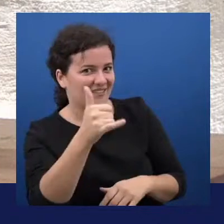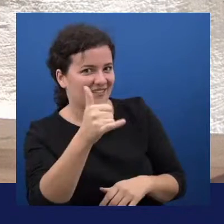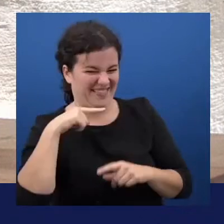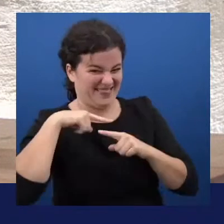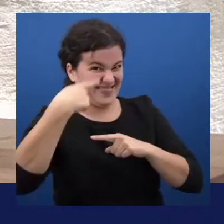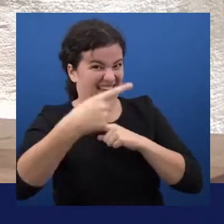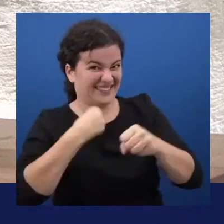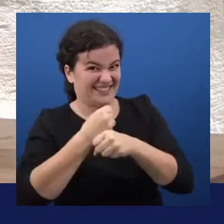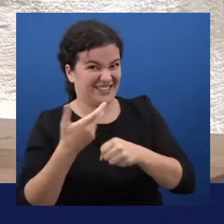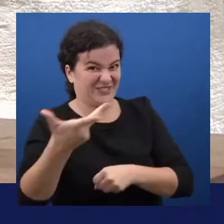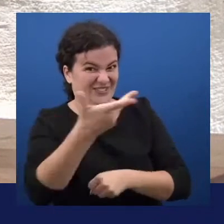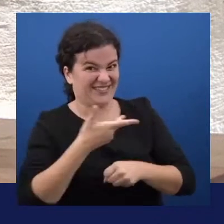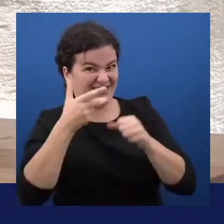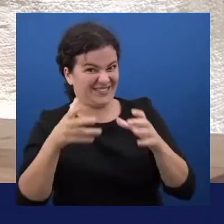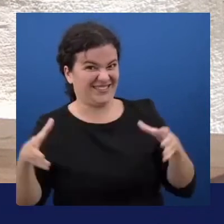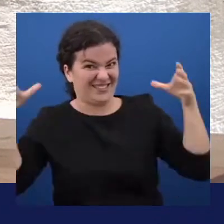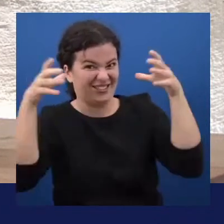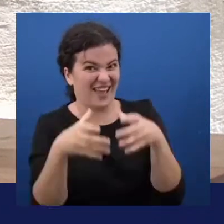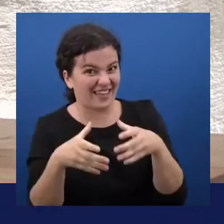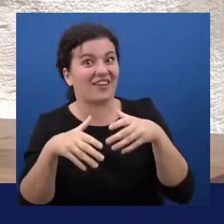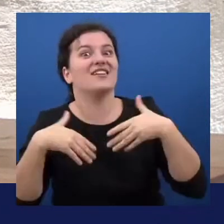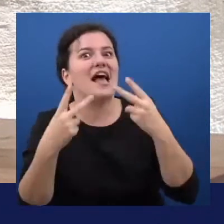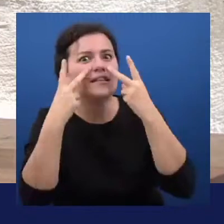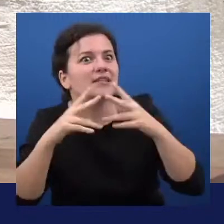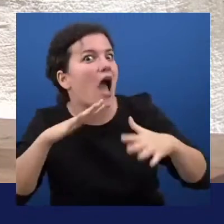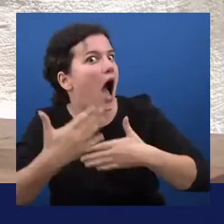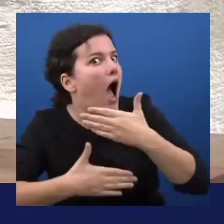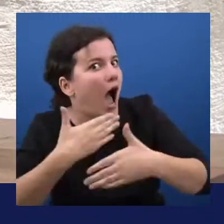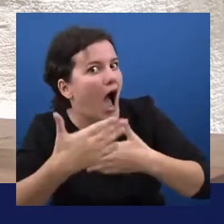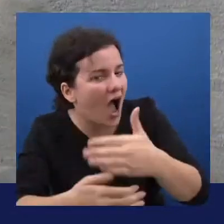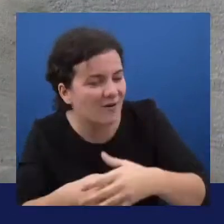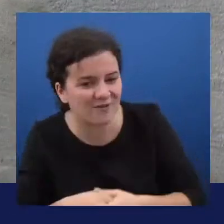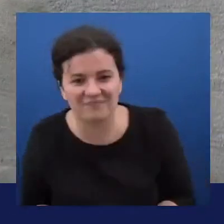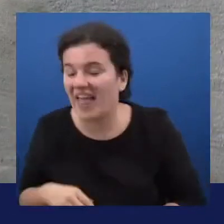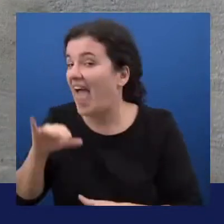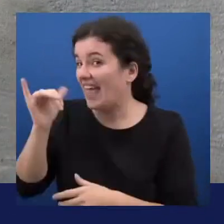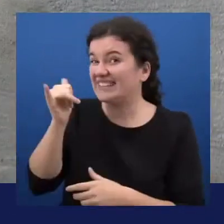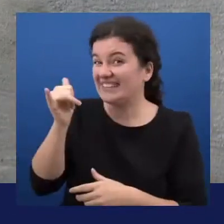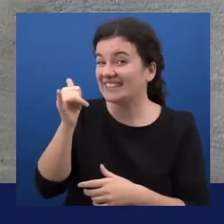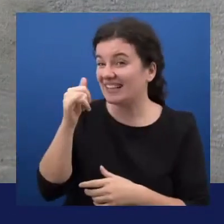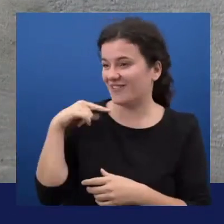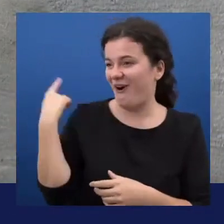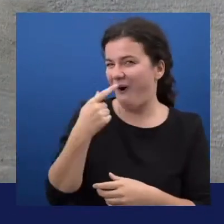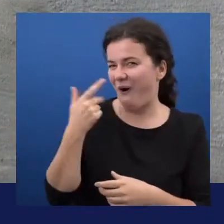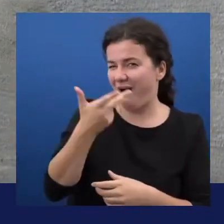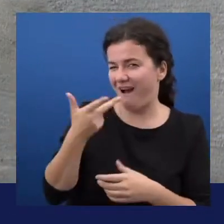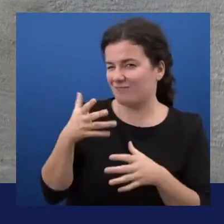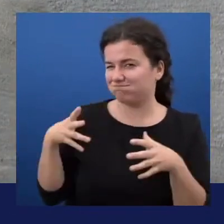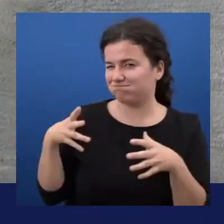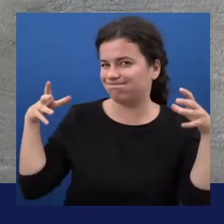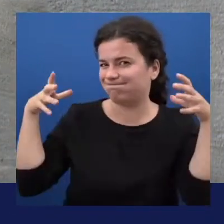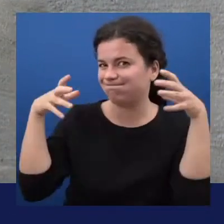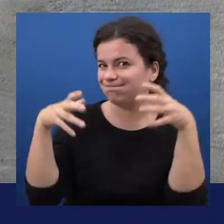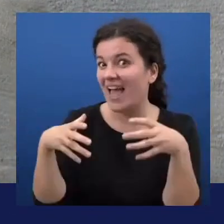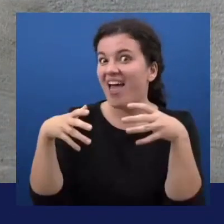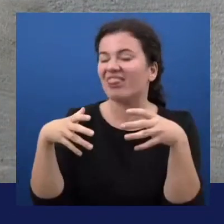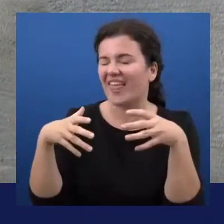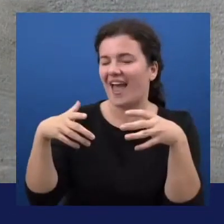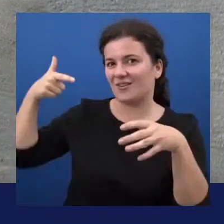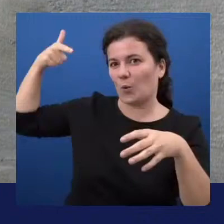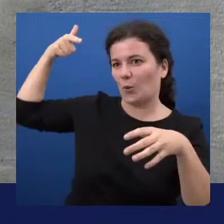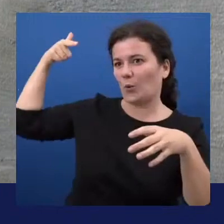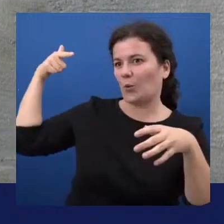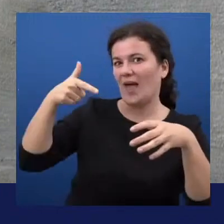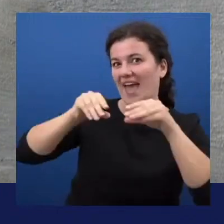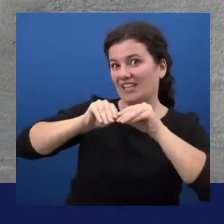What? Why don't we do something? We should do something where we like all get together and then maybe stream it out and maybe talk about the